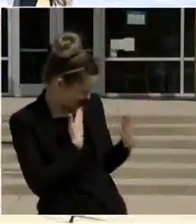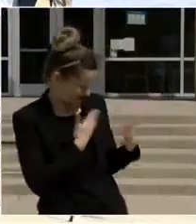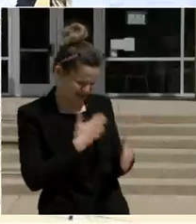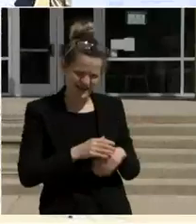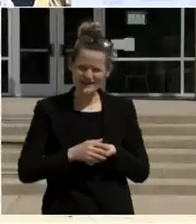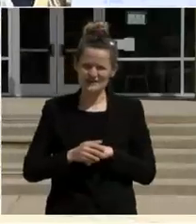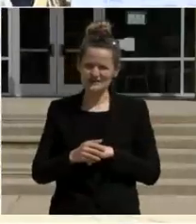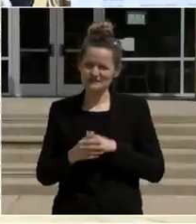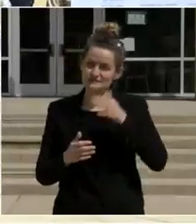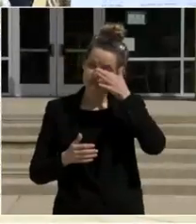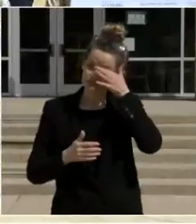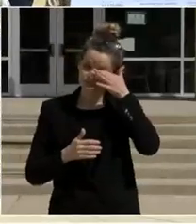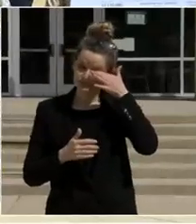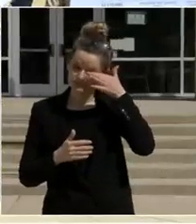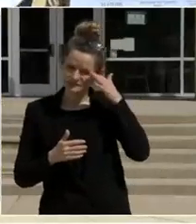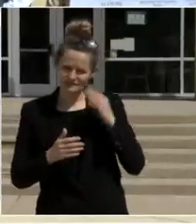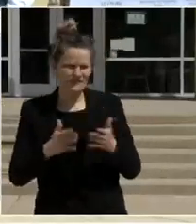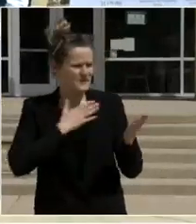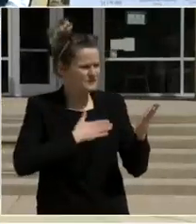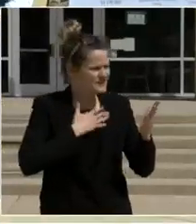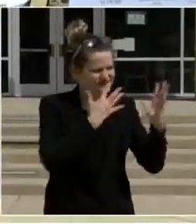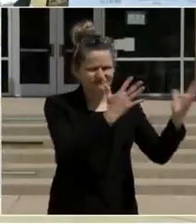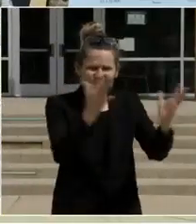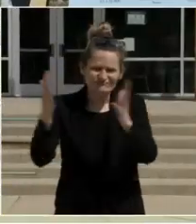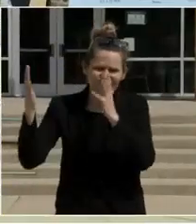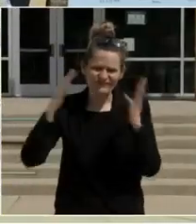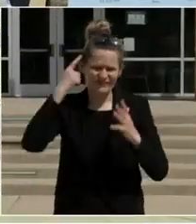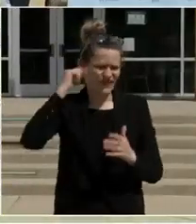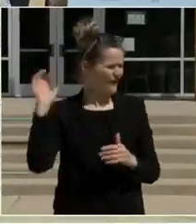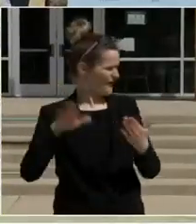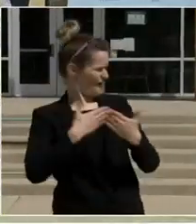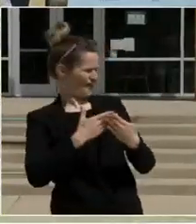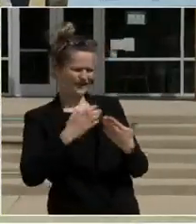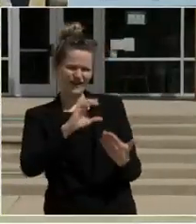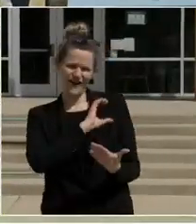Give Officer Brock a big round of applause.